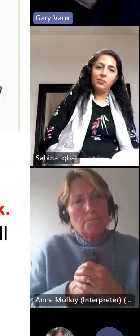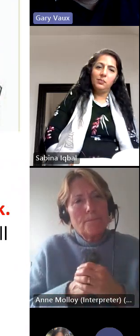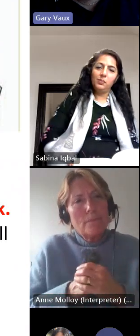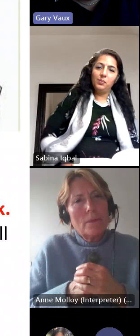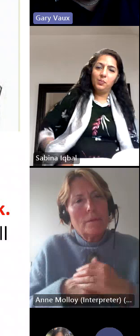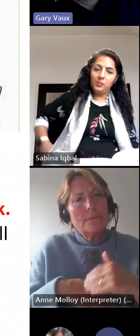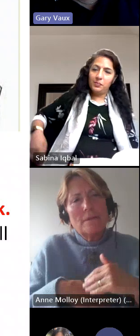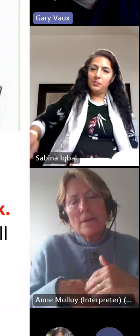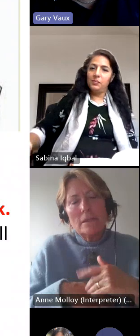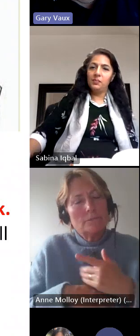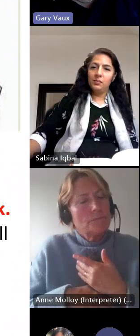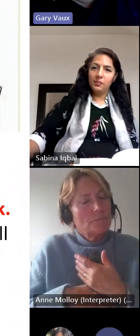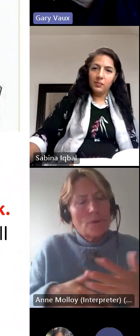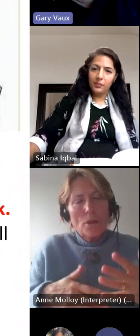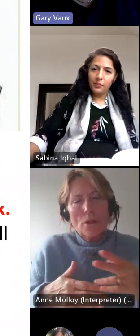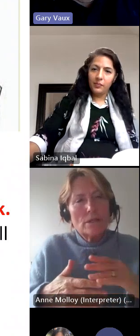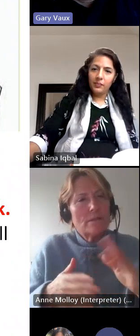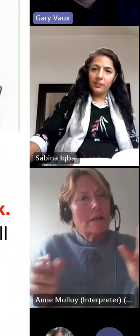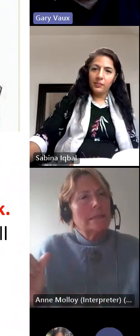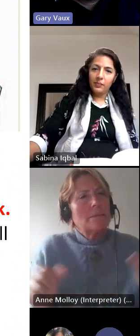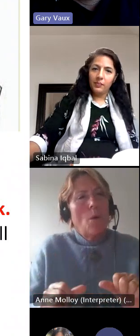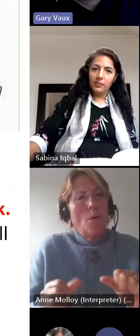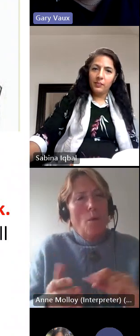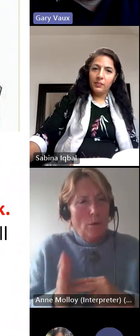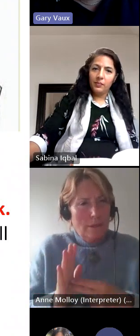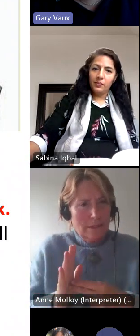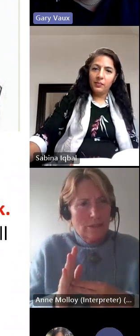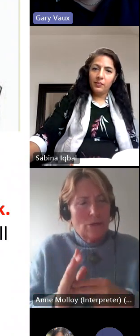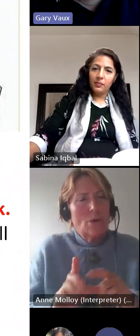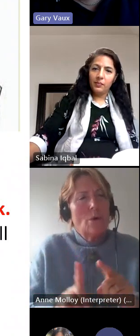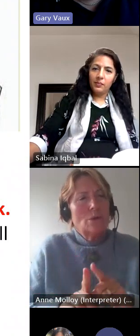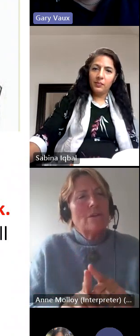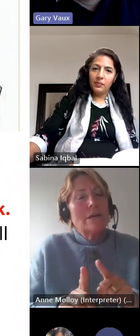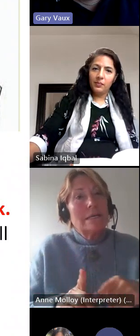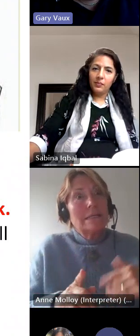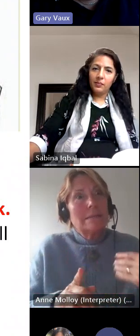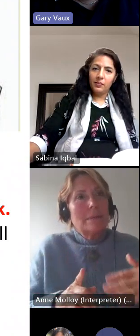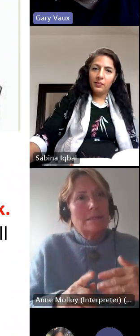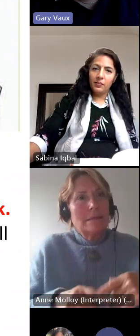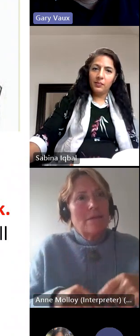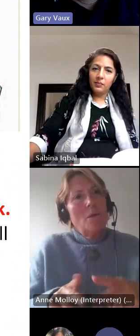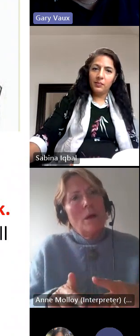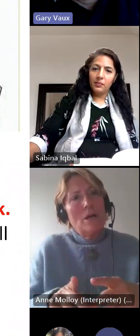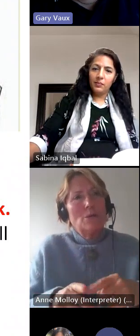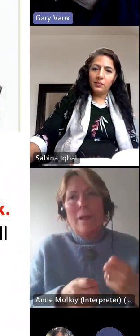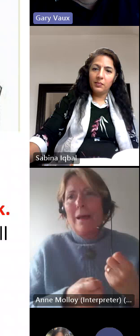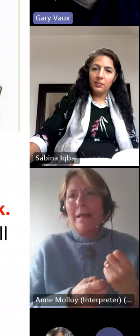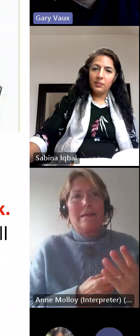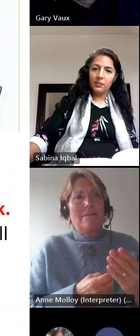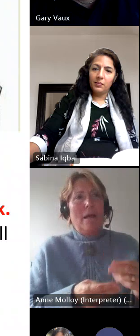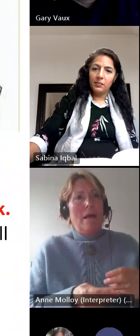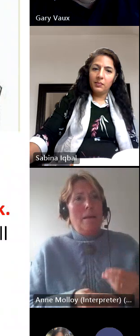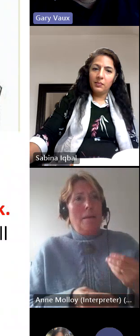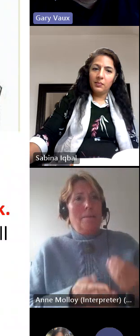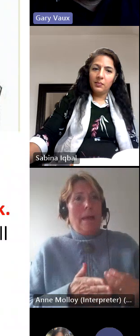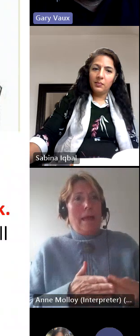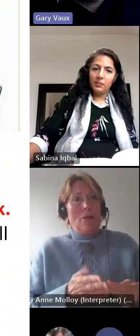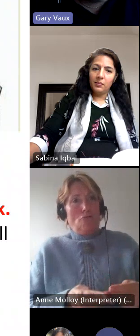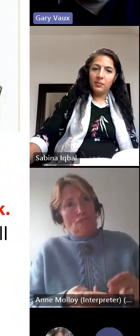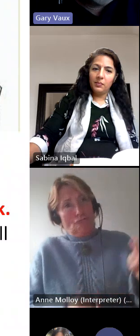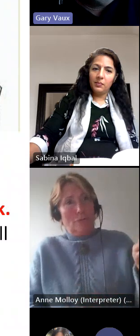affecting many small organisations. It's a very expensive way for them to give people a pay rise